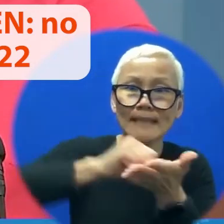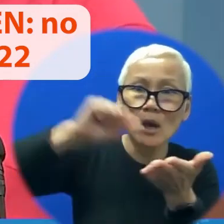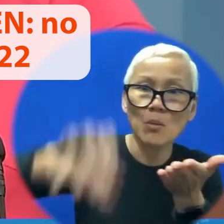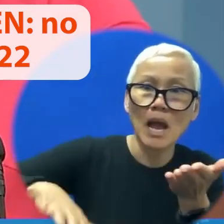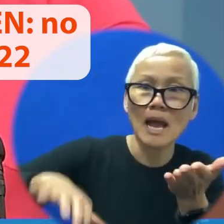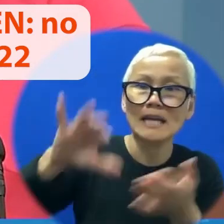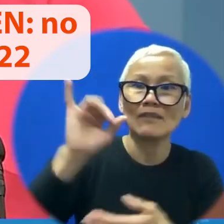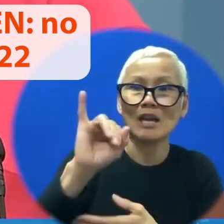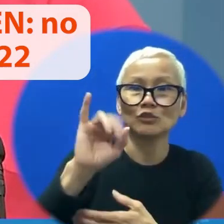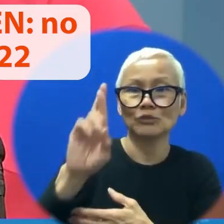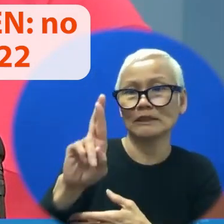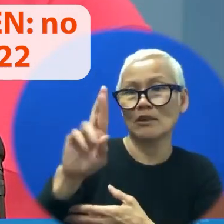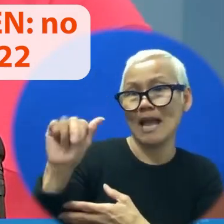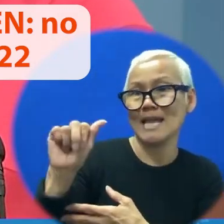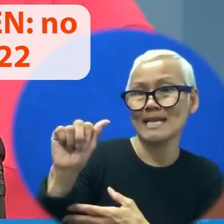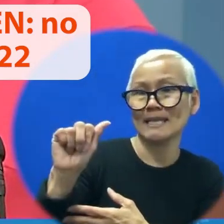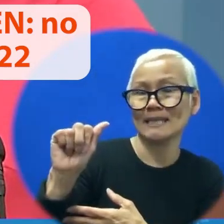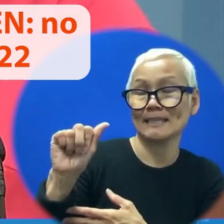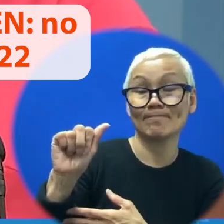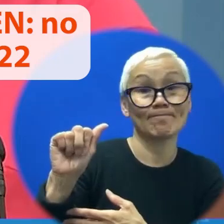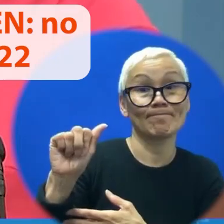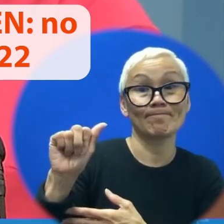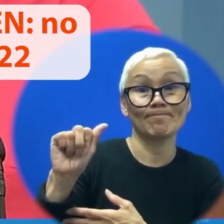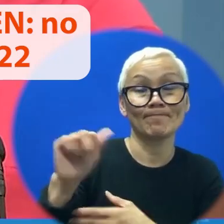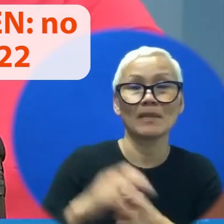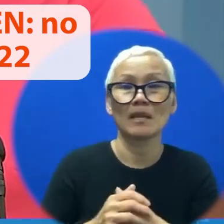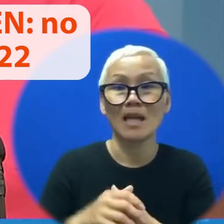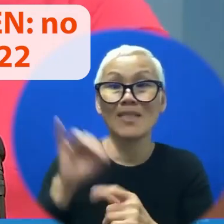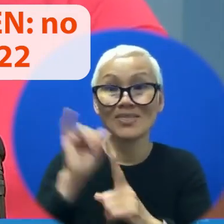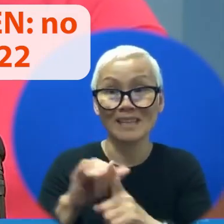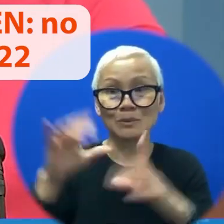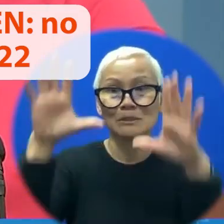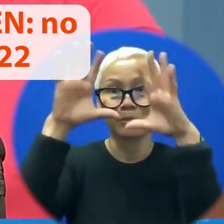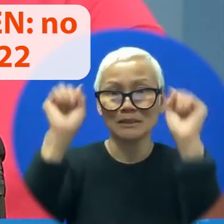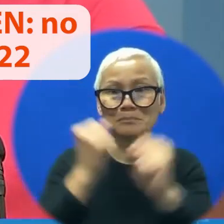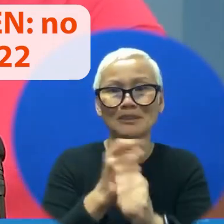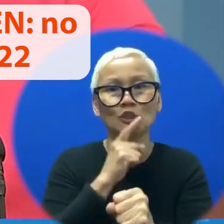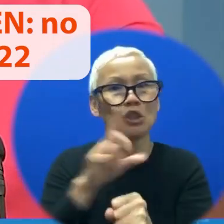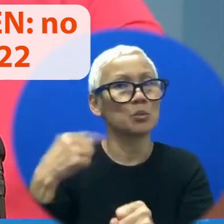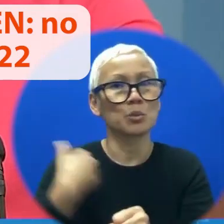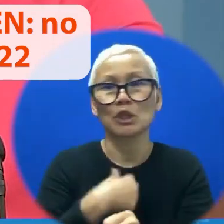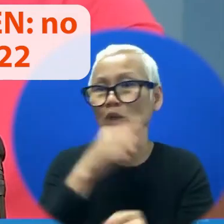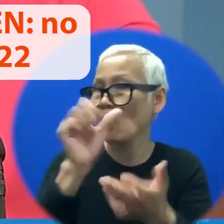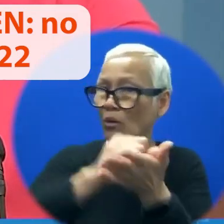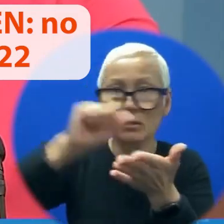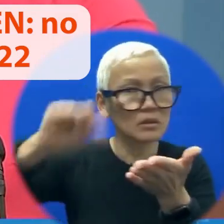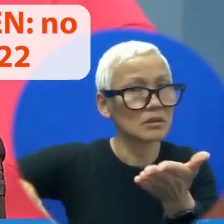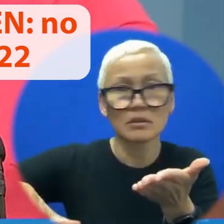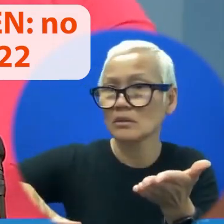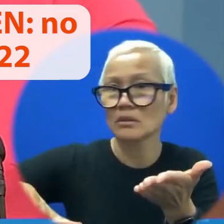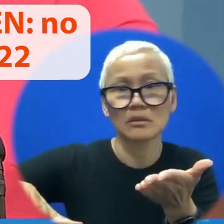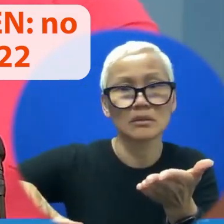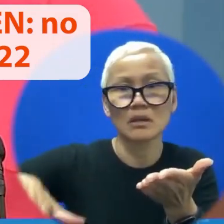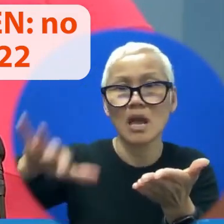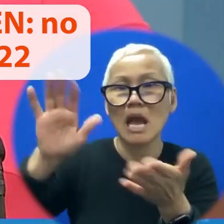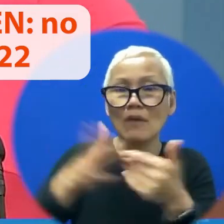take away the Inflation Reduction Act. And so that's what the president was talking about, making sure that we do not take